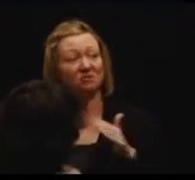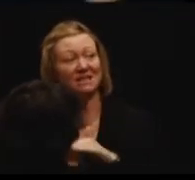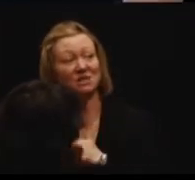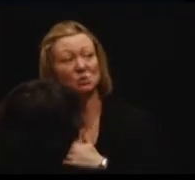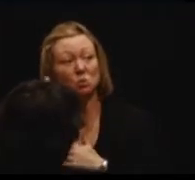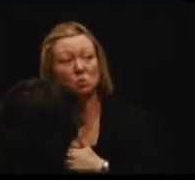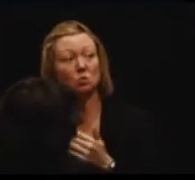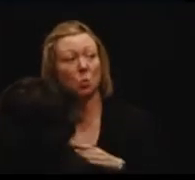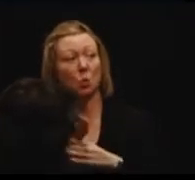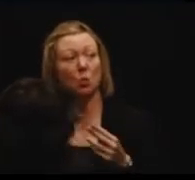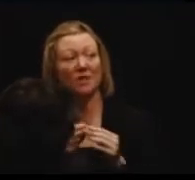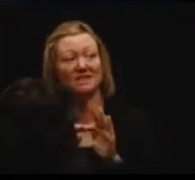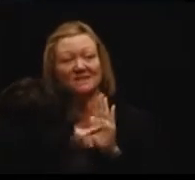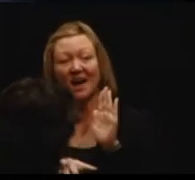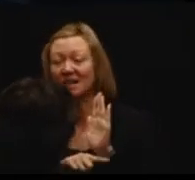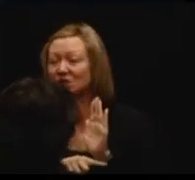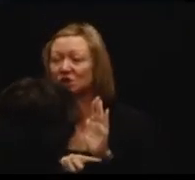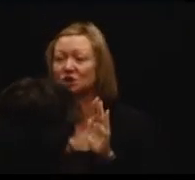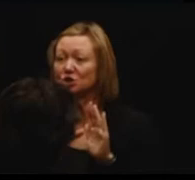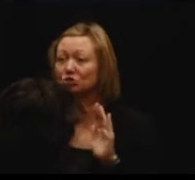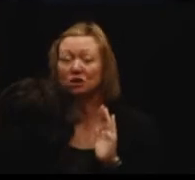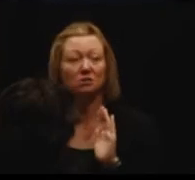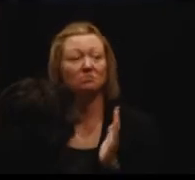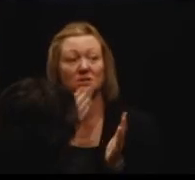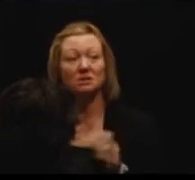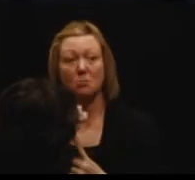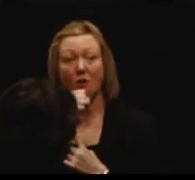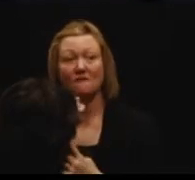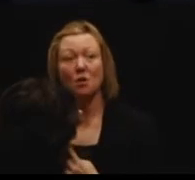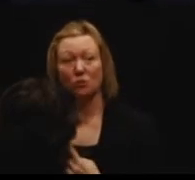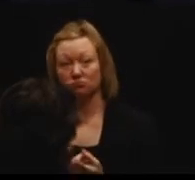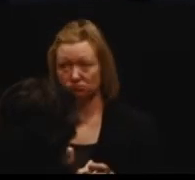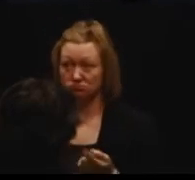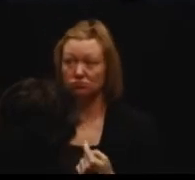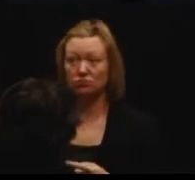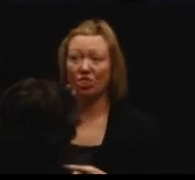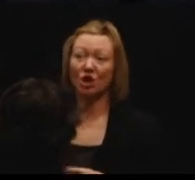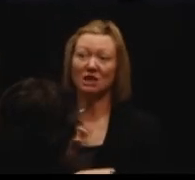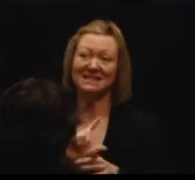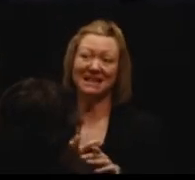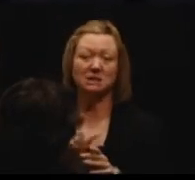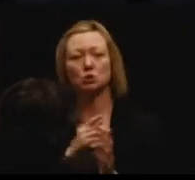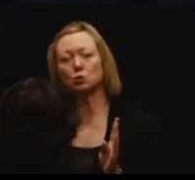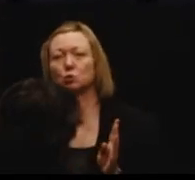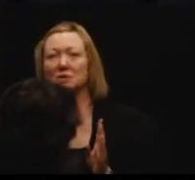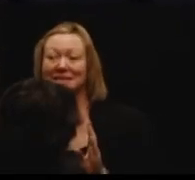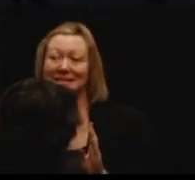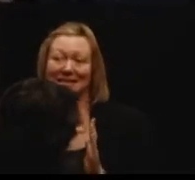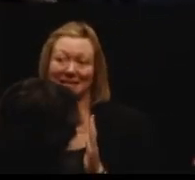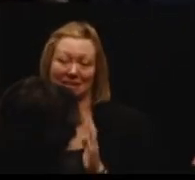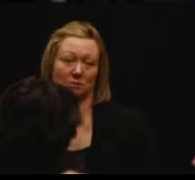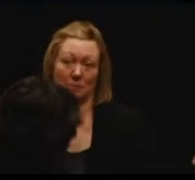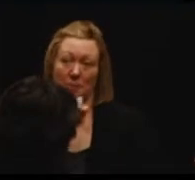with disadvantaged children, come up and grab a mic and let's hear from you in 30 to 60 seconds.